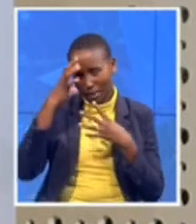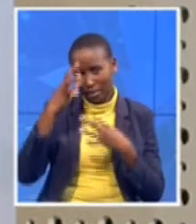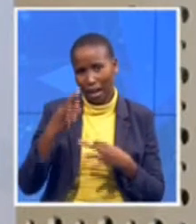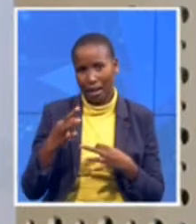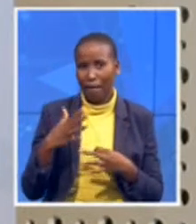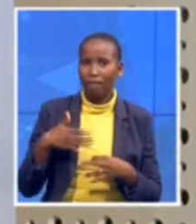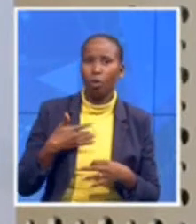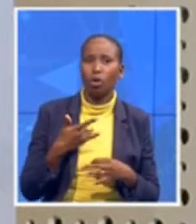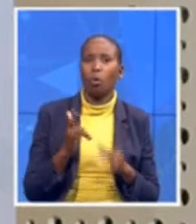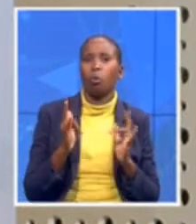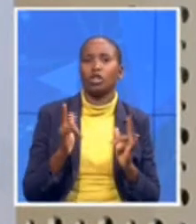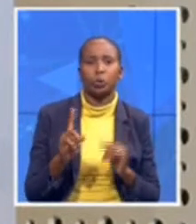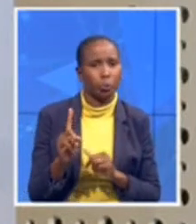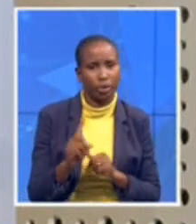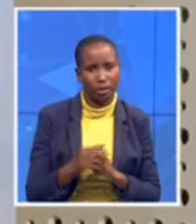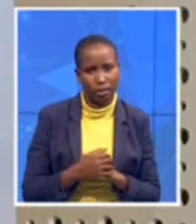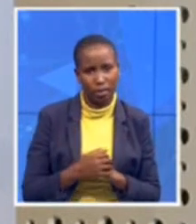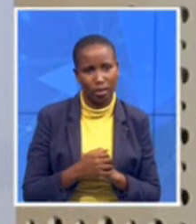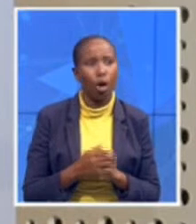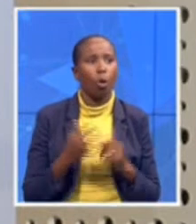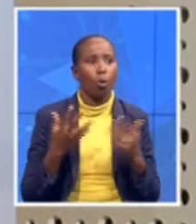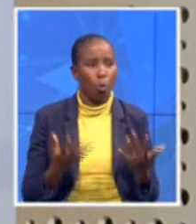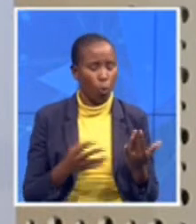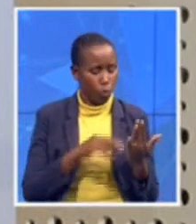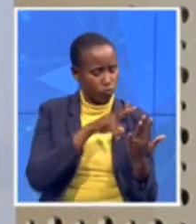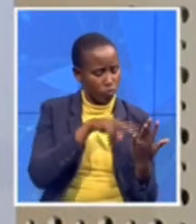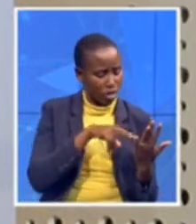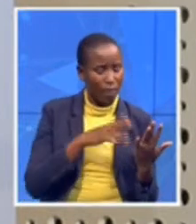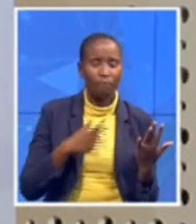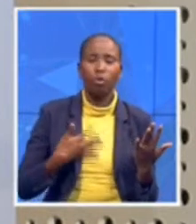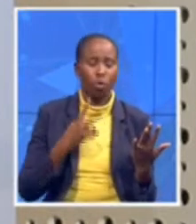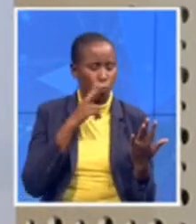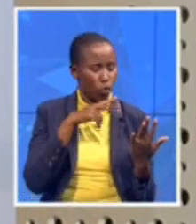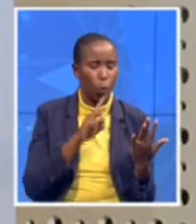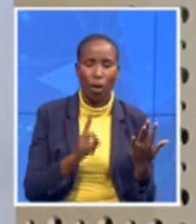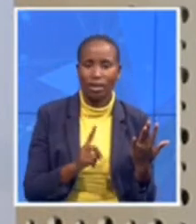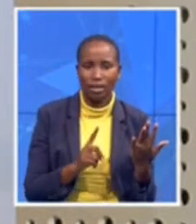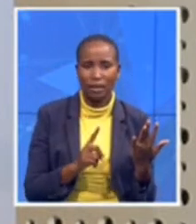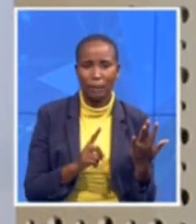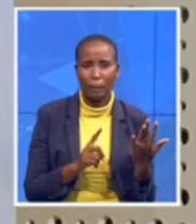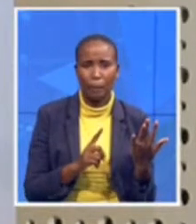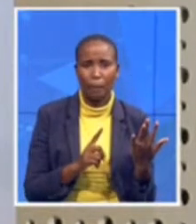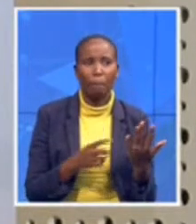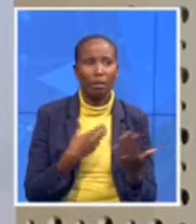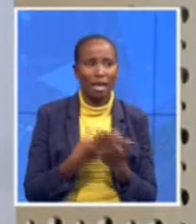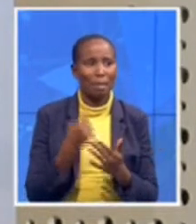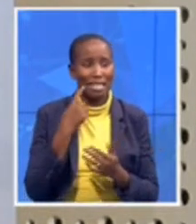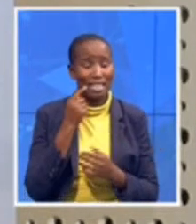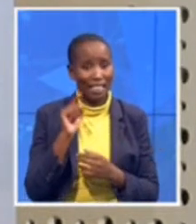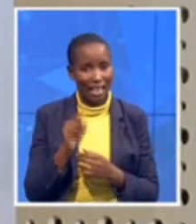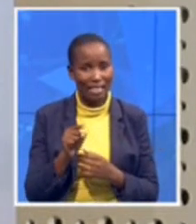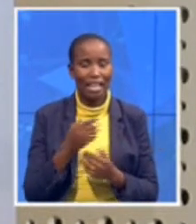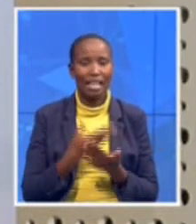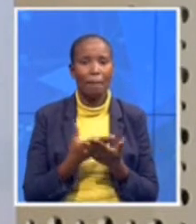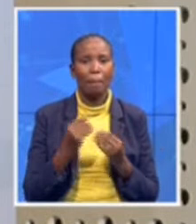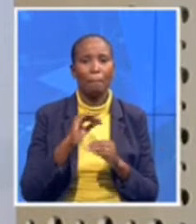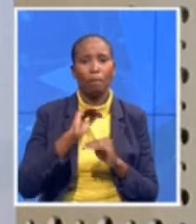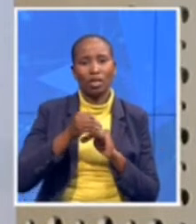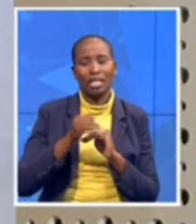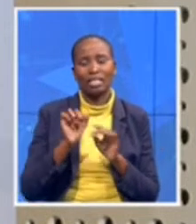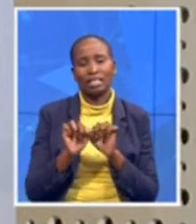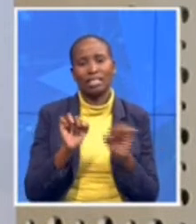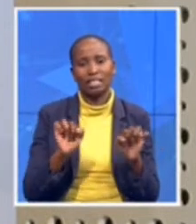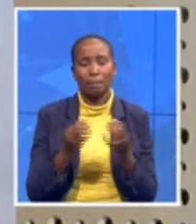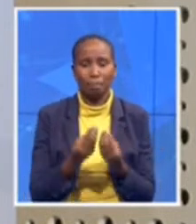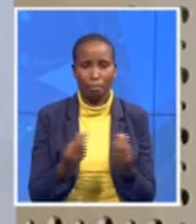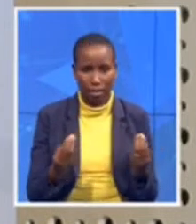read, and to likewise make these choices to protect their children from exposure to content